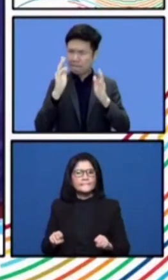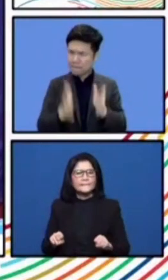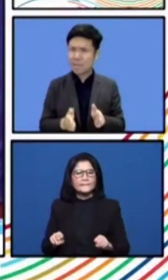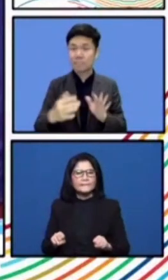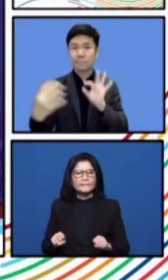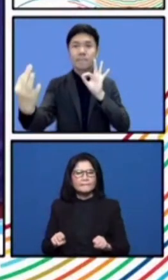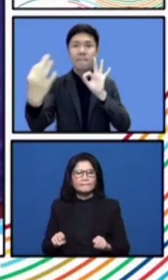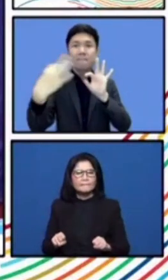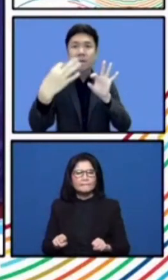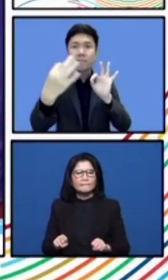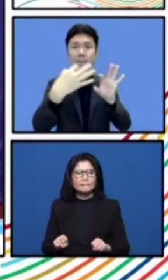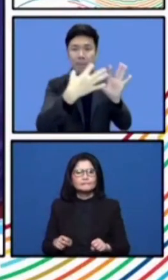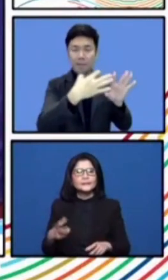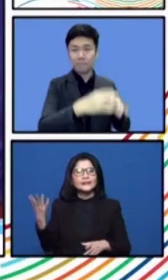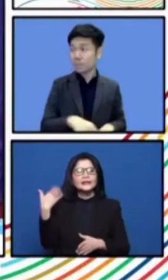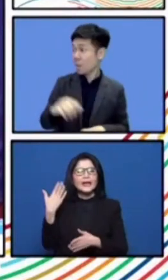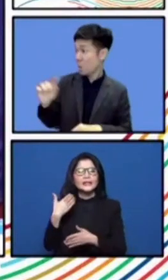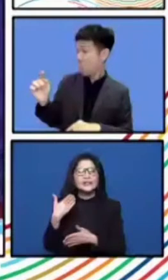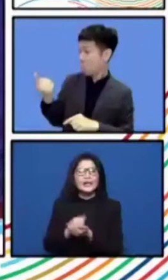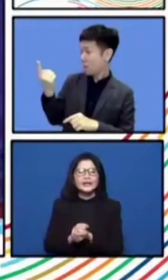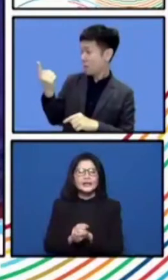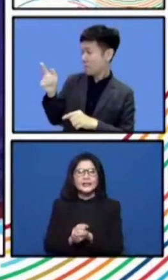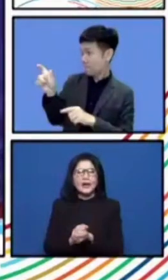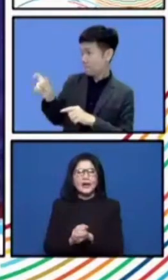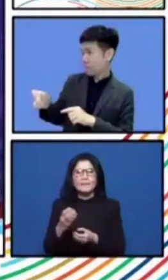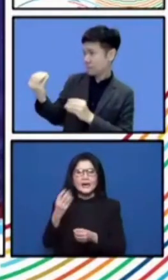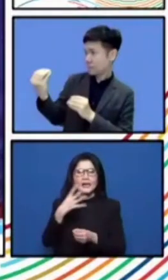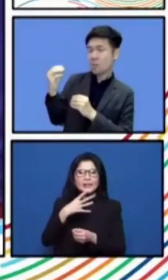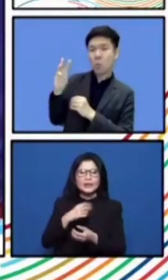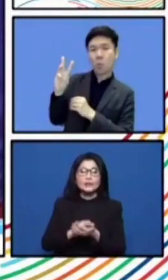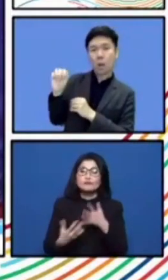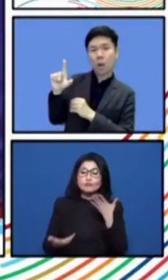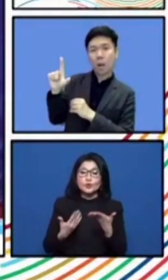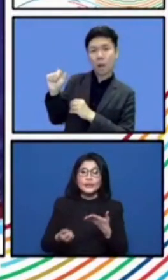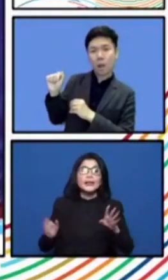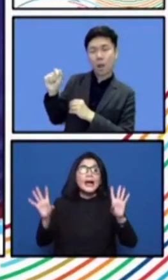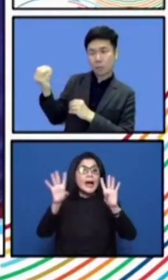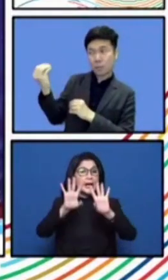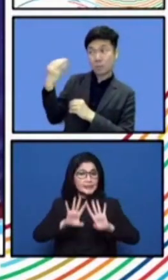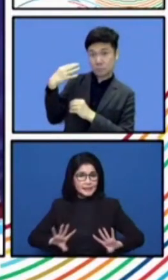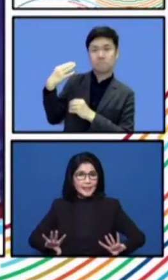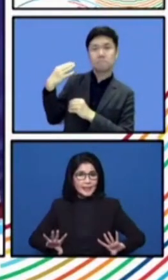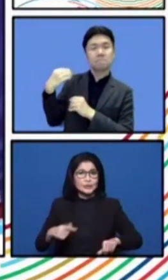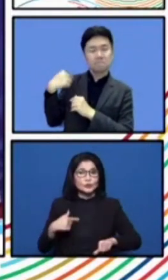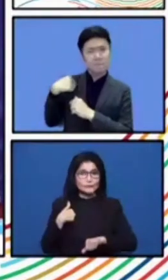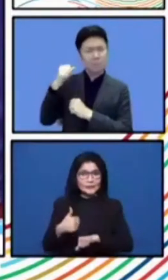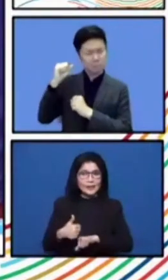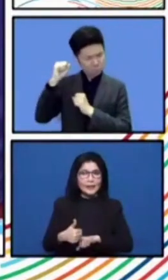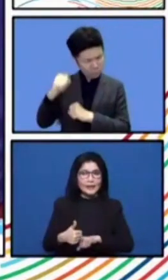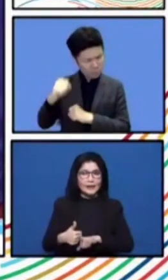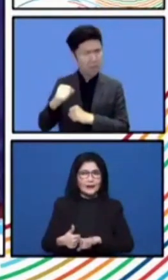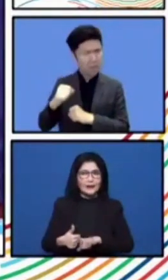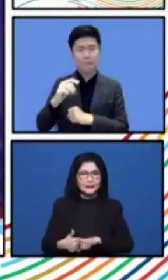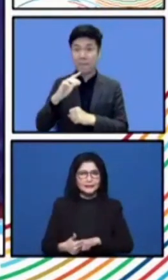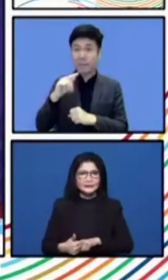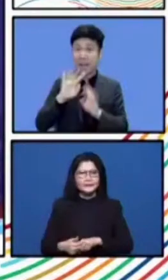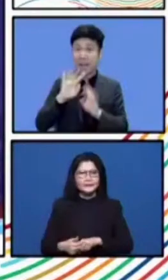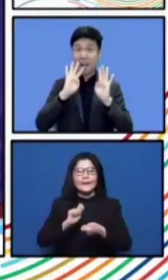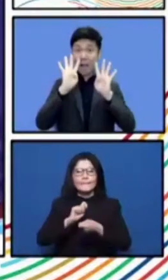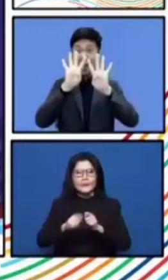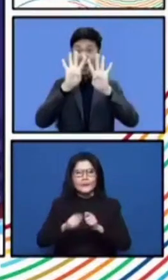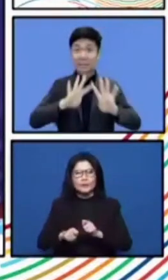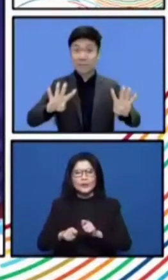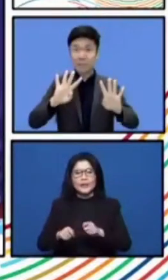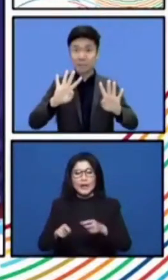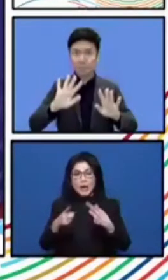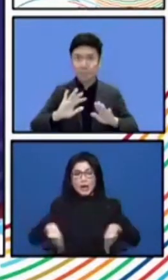warlock suggested that perhaps asean could sell the ball rolling by appointing a commissioner for disability whereby